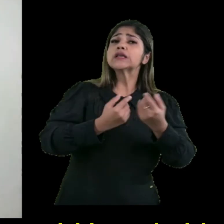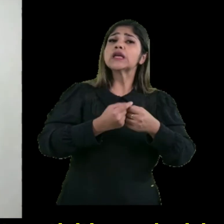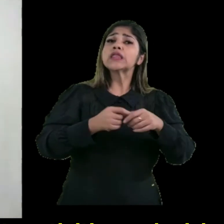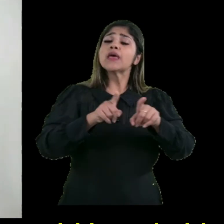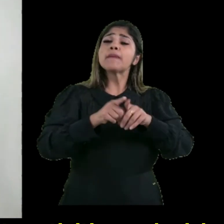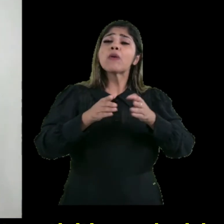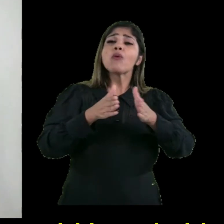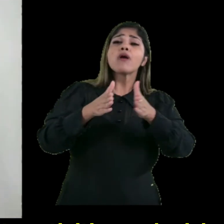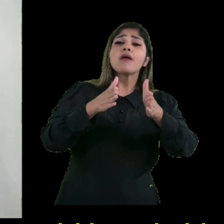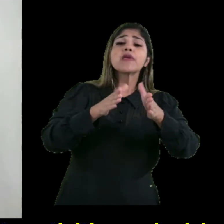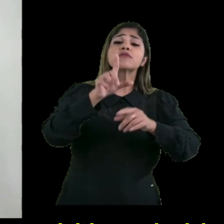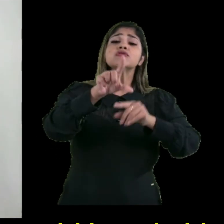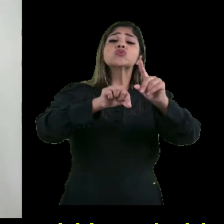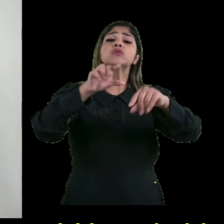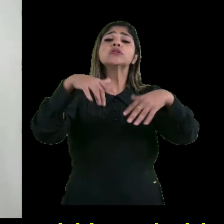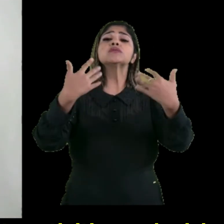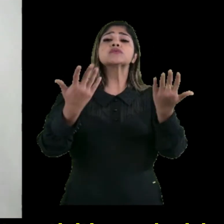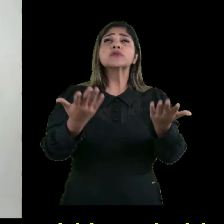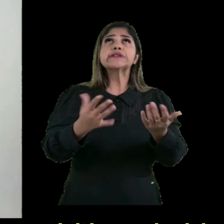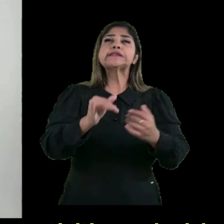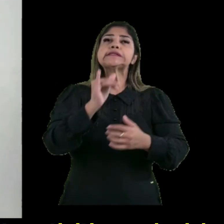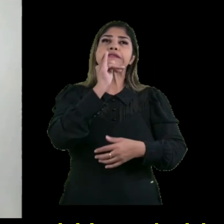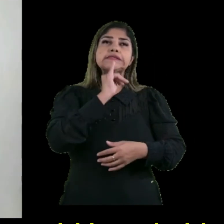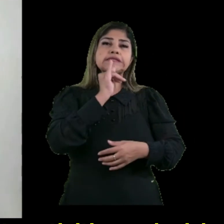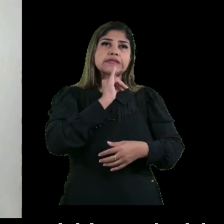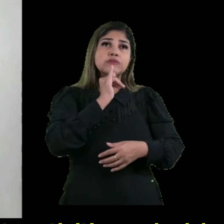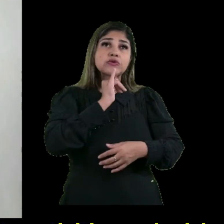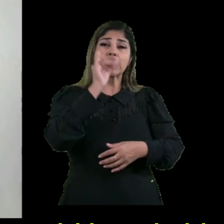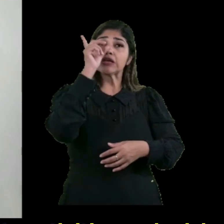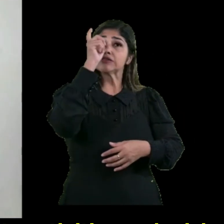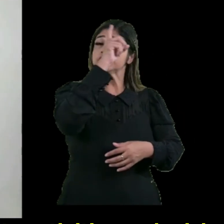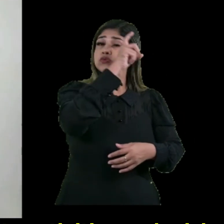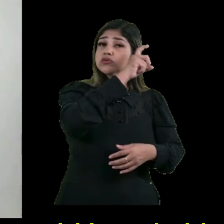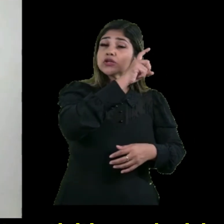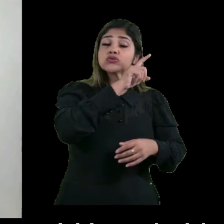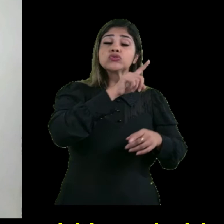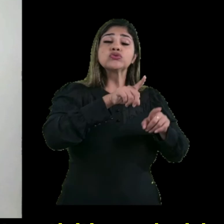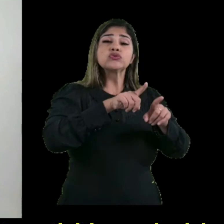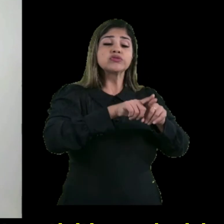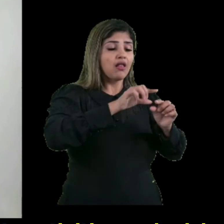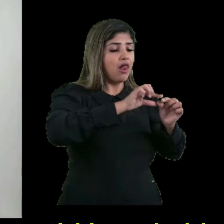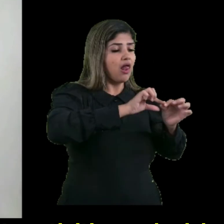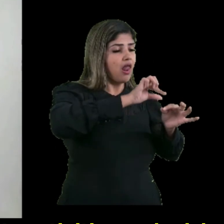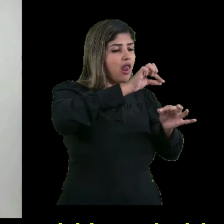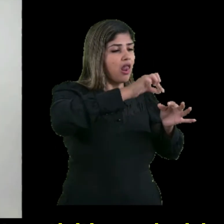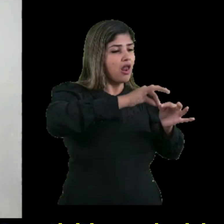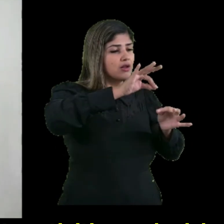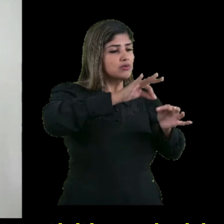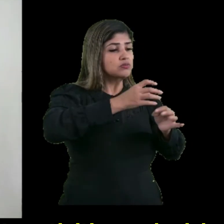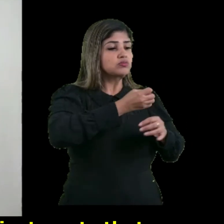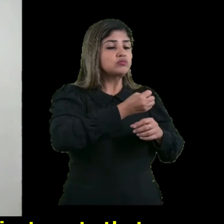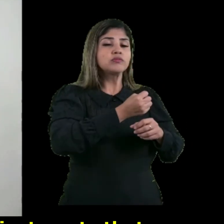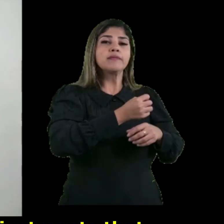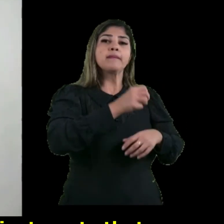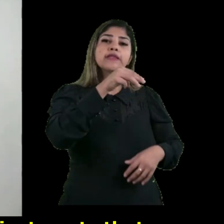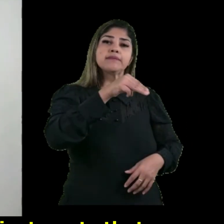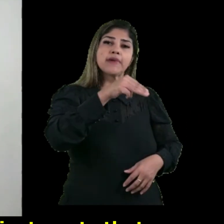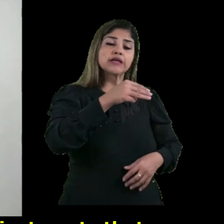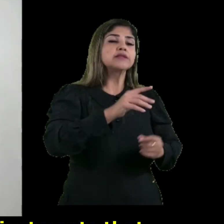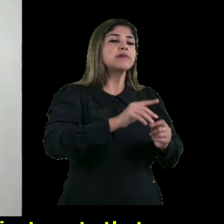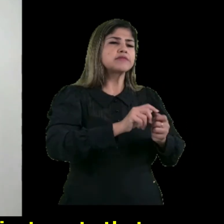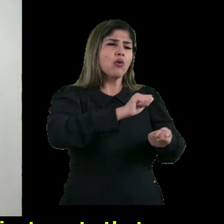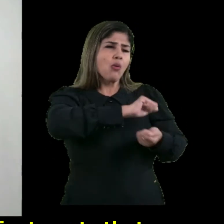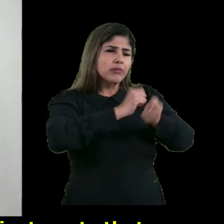appropriate activities and mishaps, such as the difficulty of using a traditional Soroban and doing